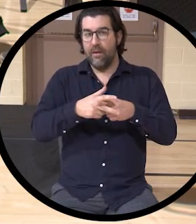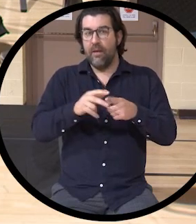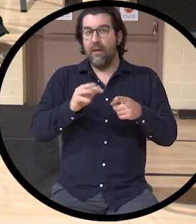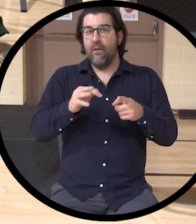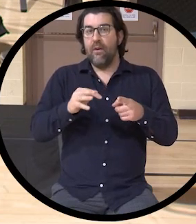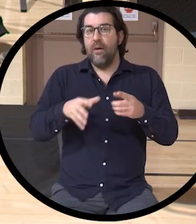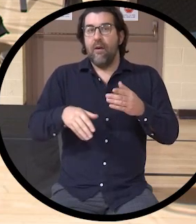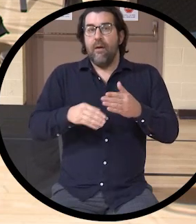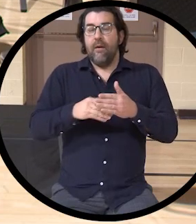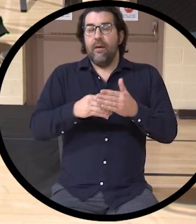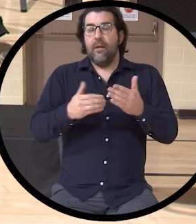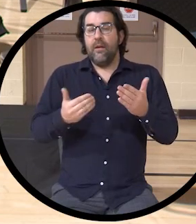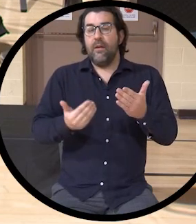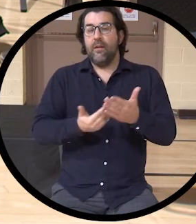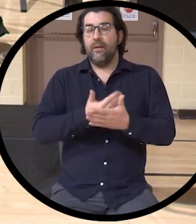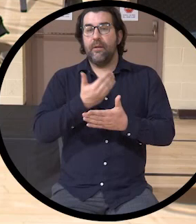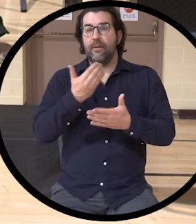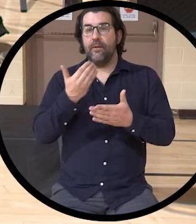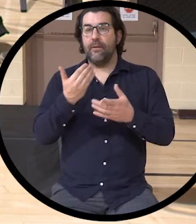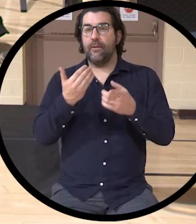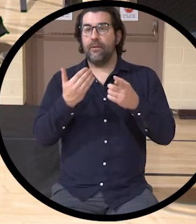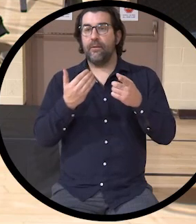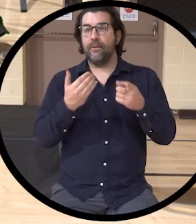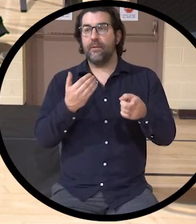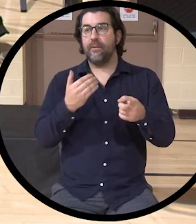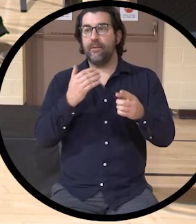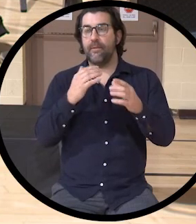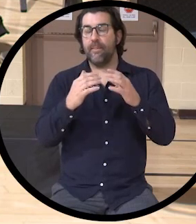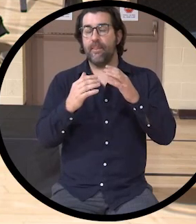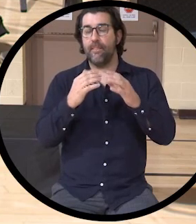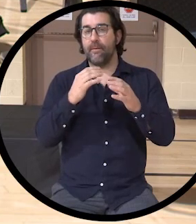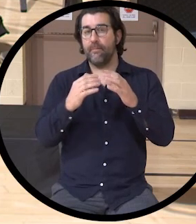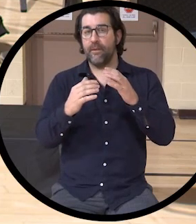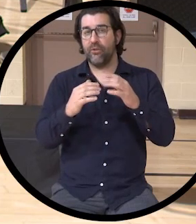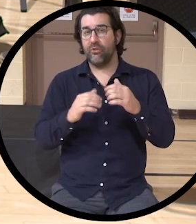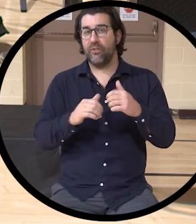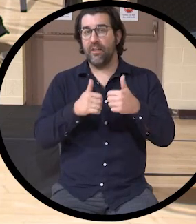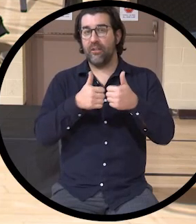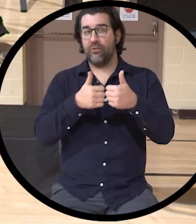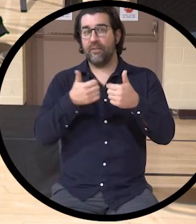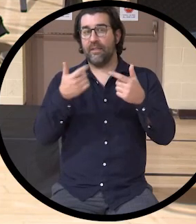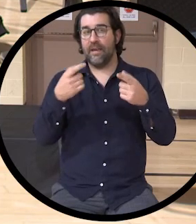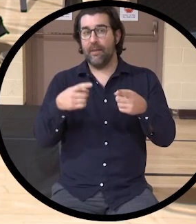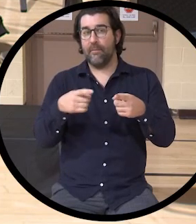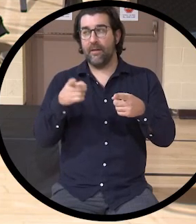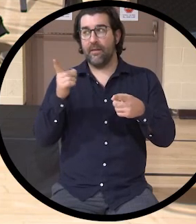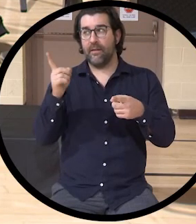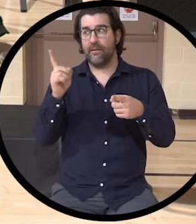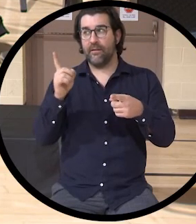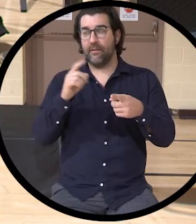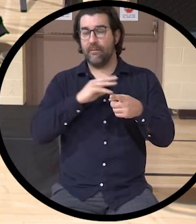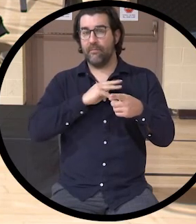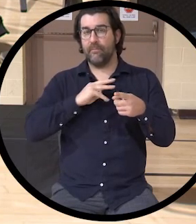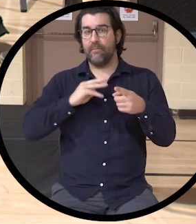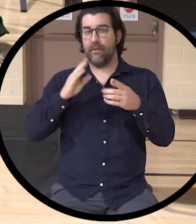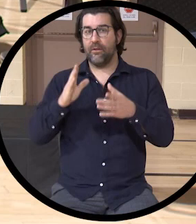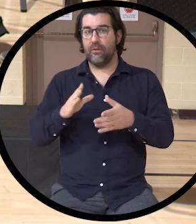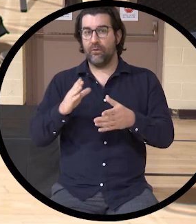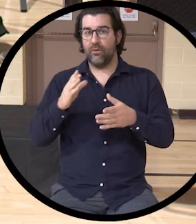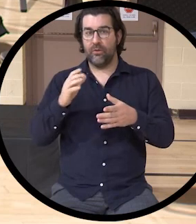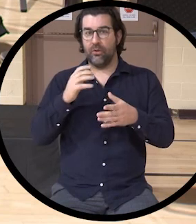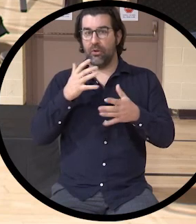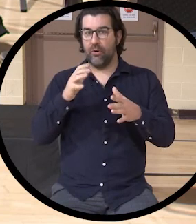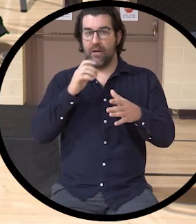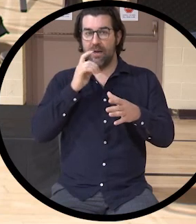new, and if this is like a communication challenge that's happening in the administration, it's already